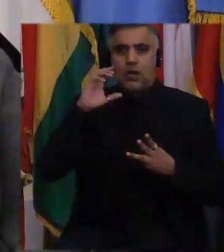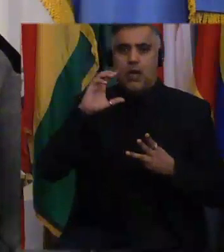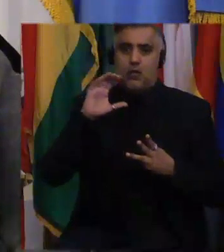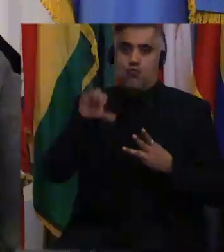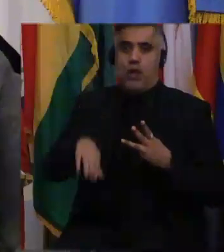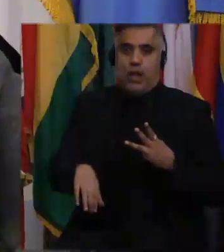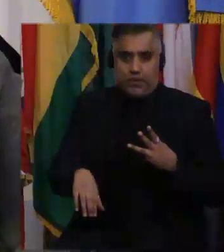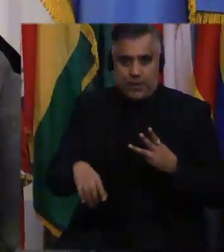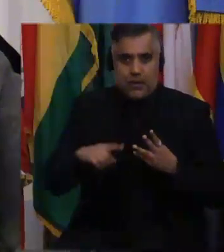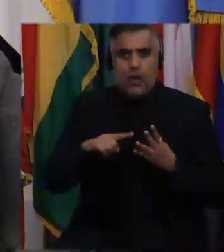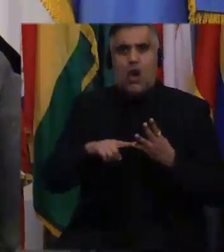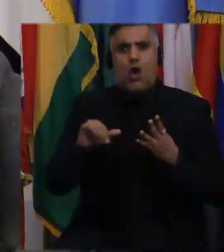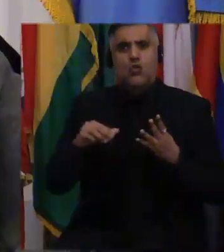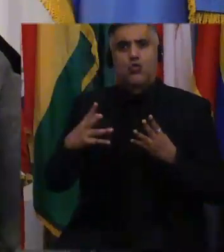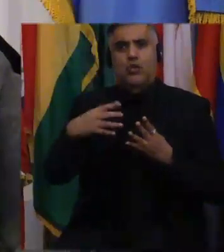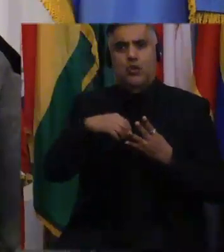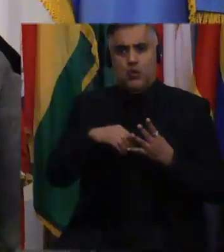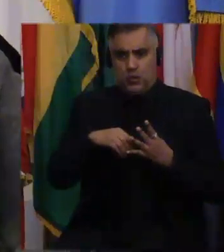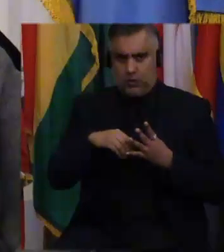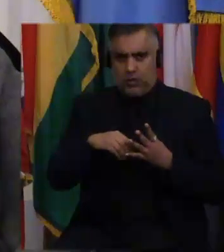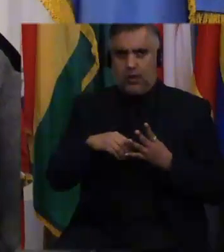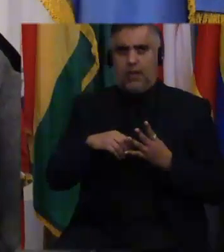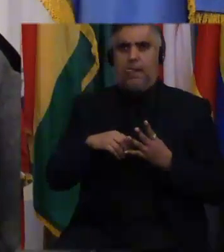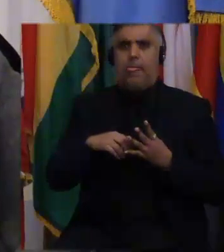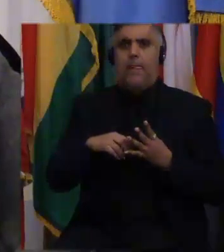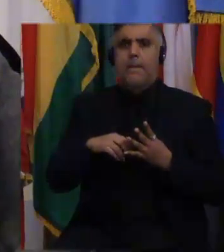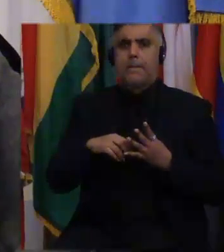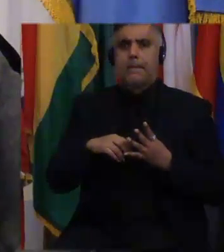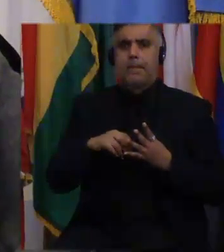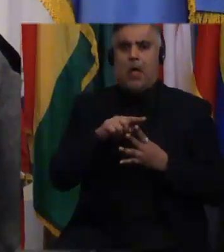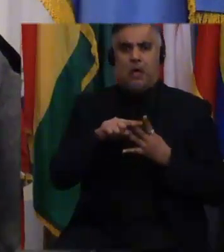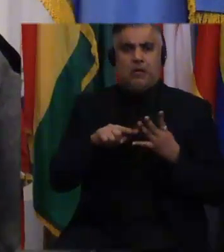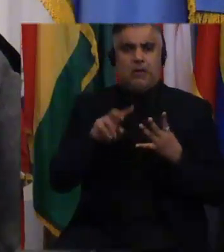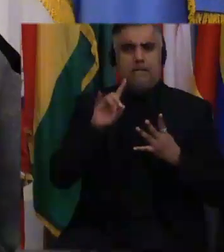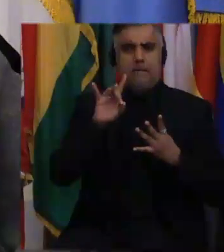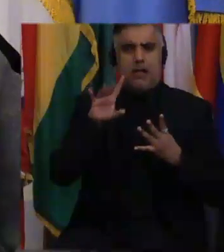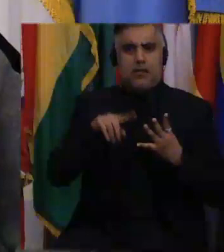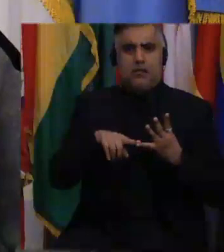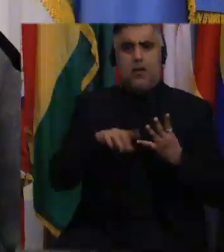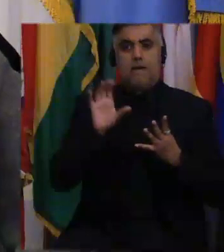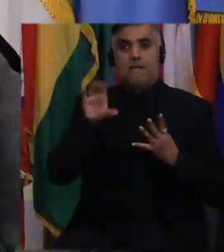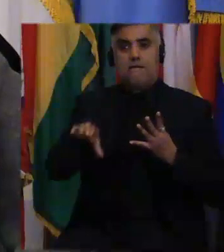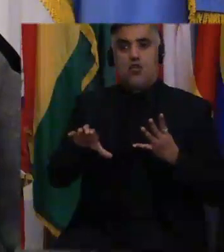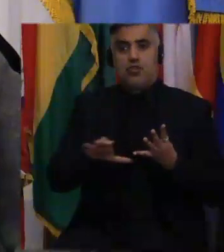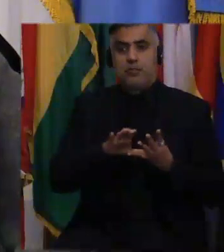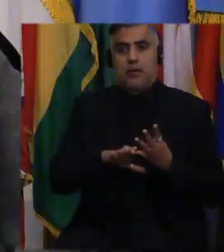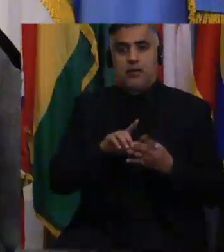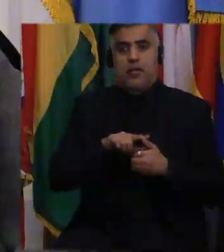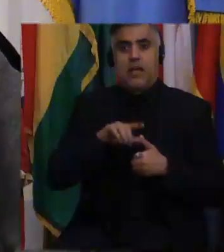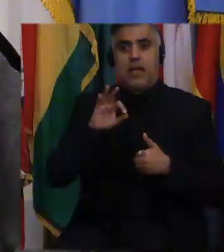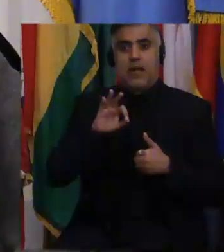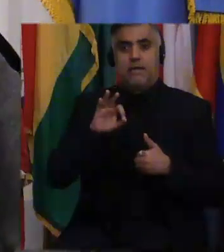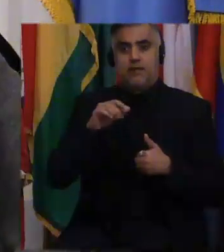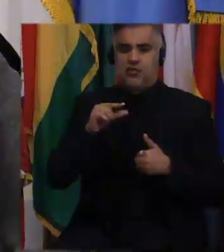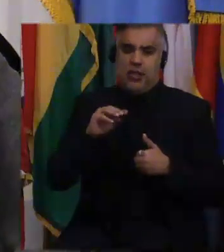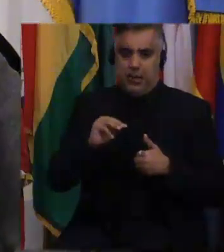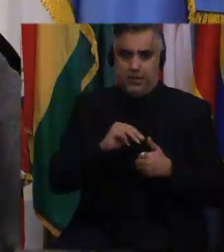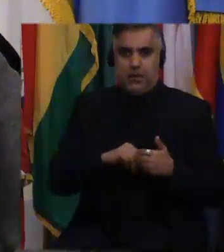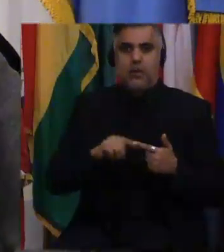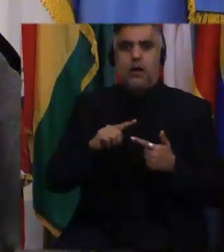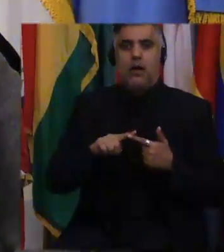course, but also include things like forced marriage, FGM,